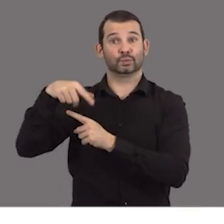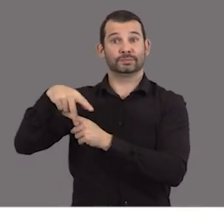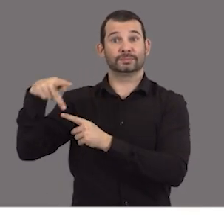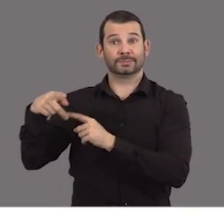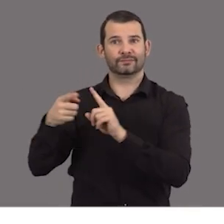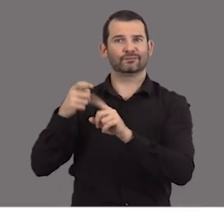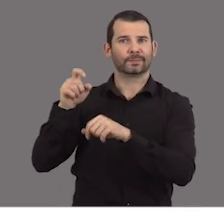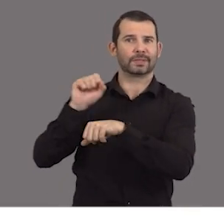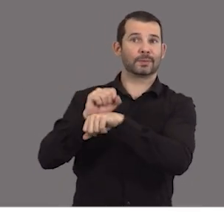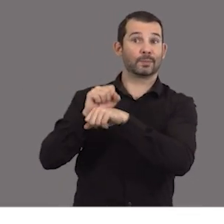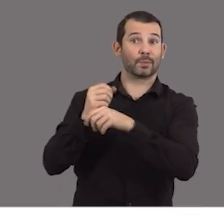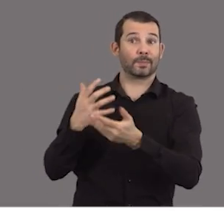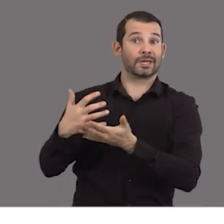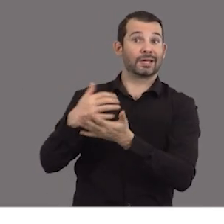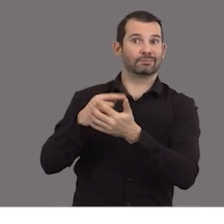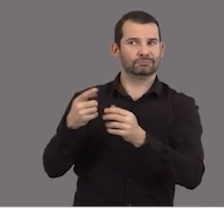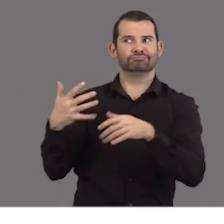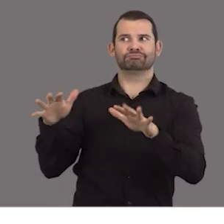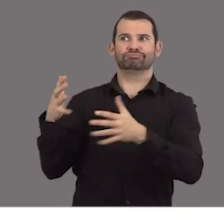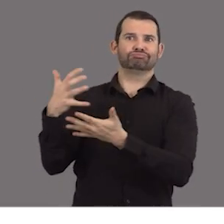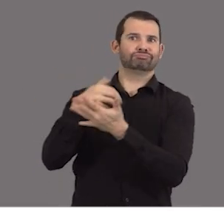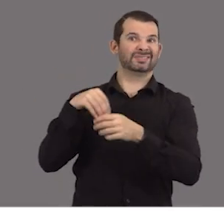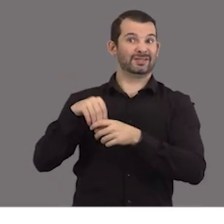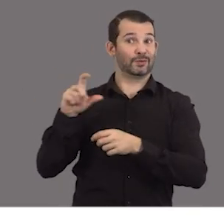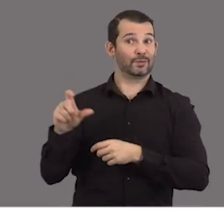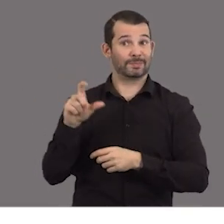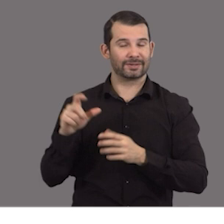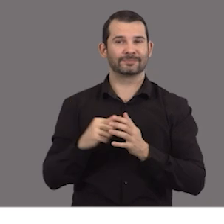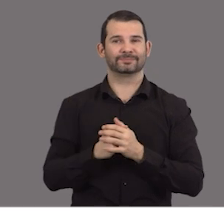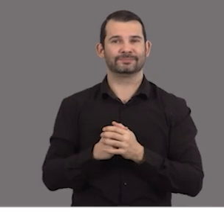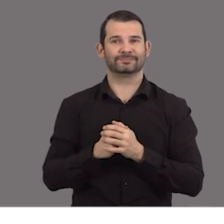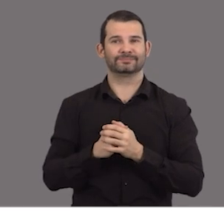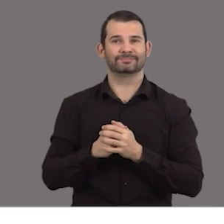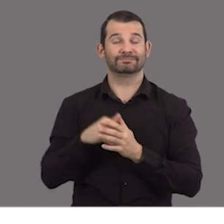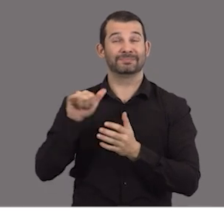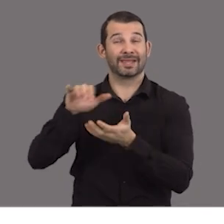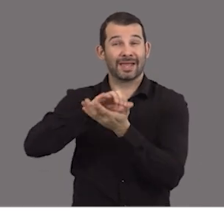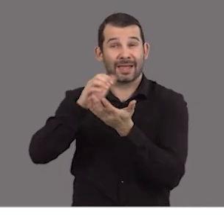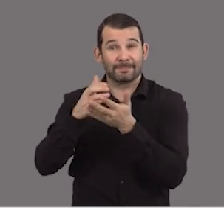the QPP from the employment income he earned in Quebec.